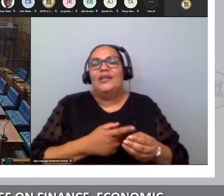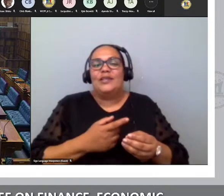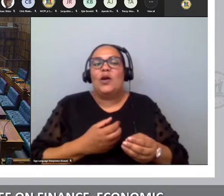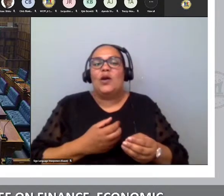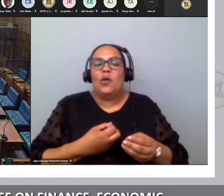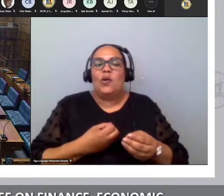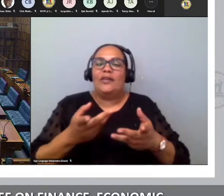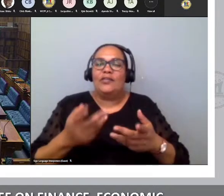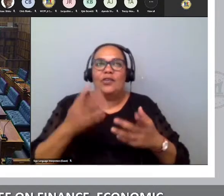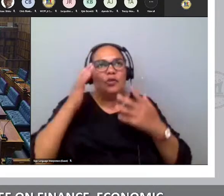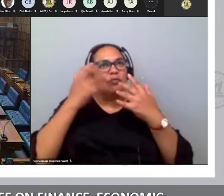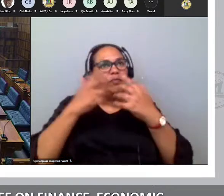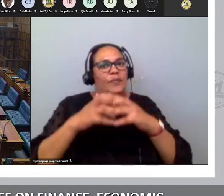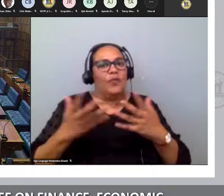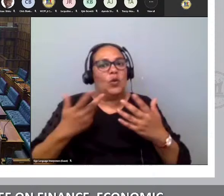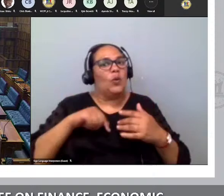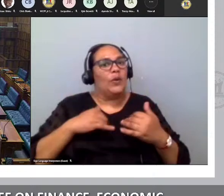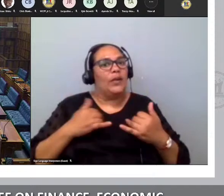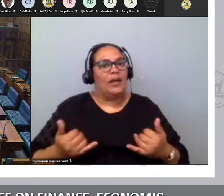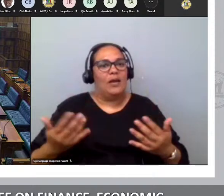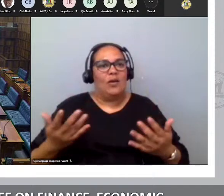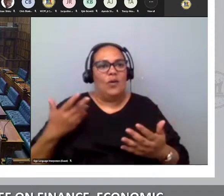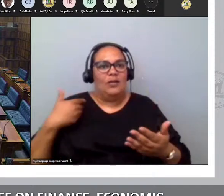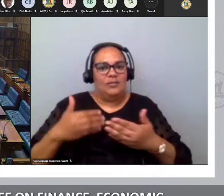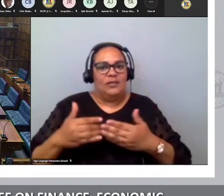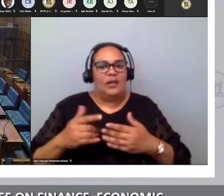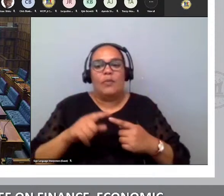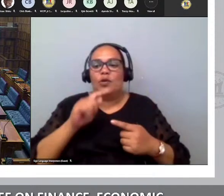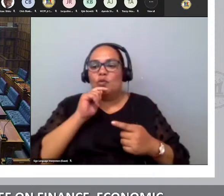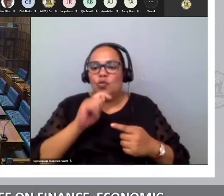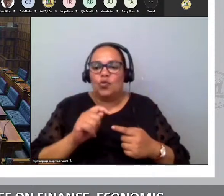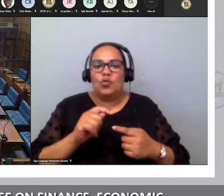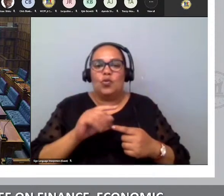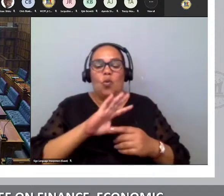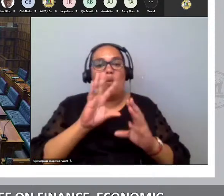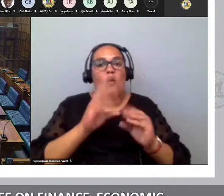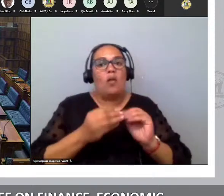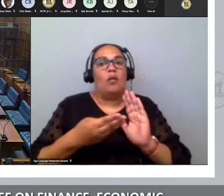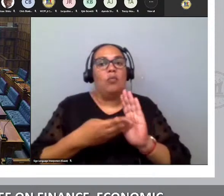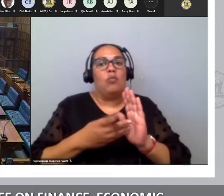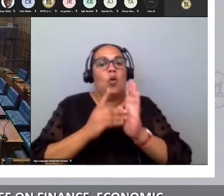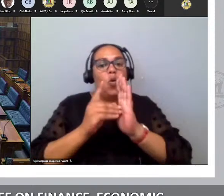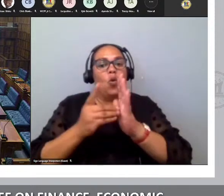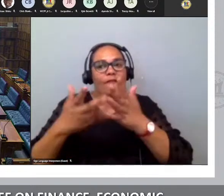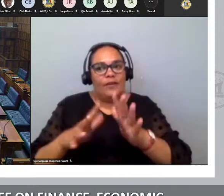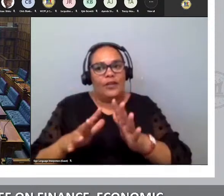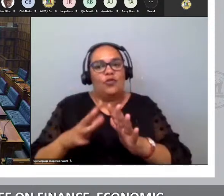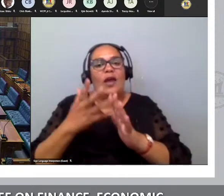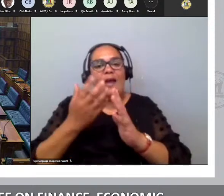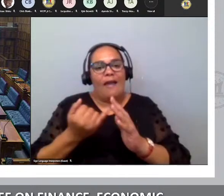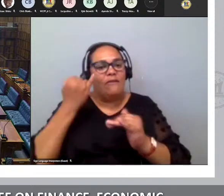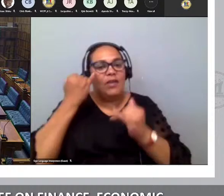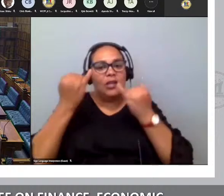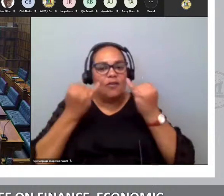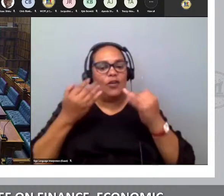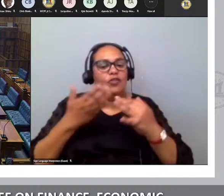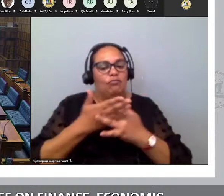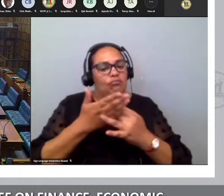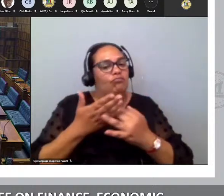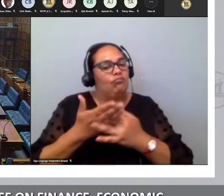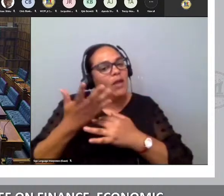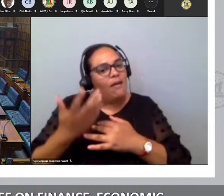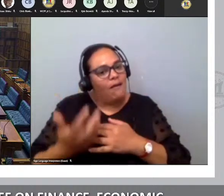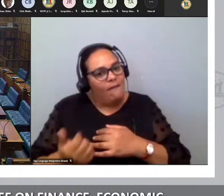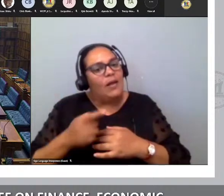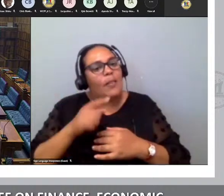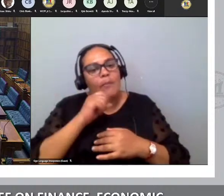of where we are although it's always in place we have the interventions right now and that is